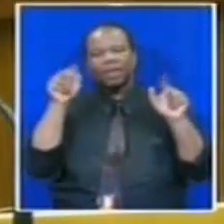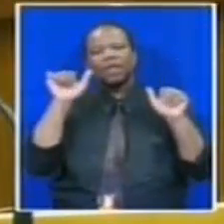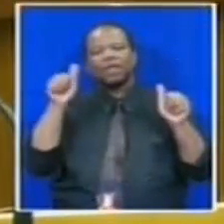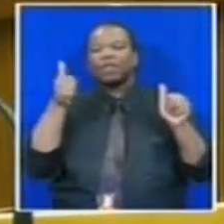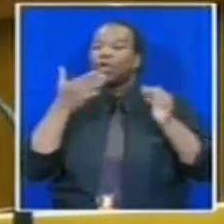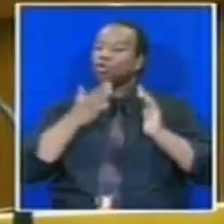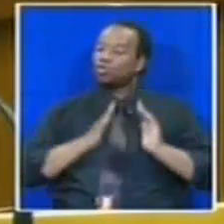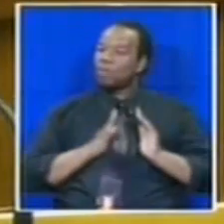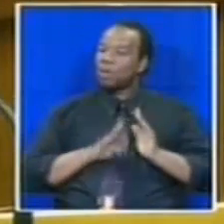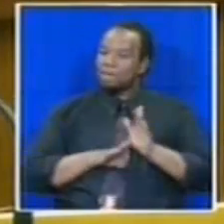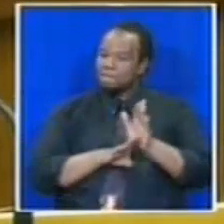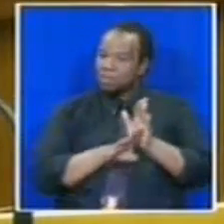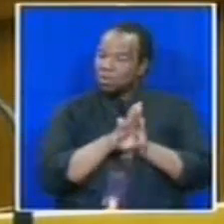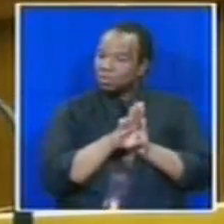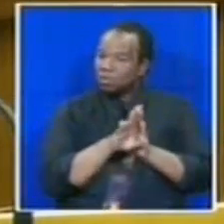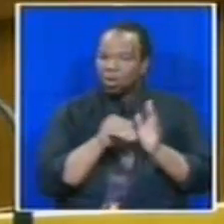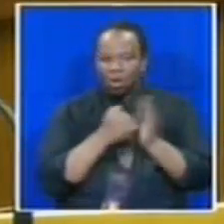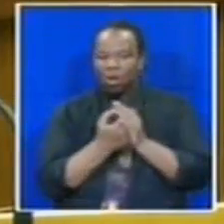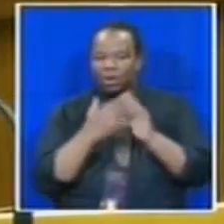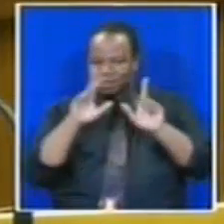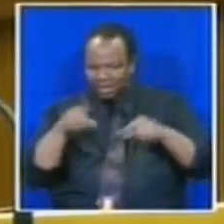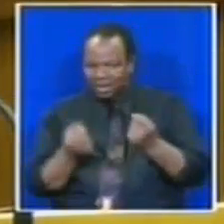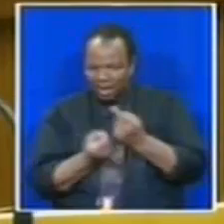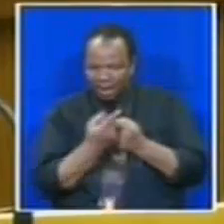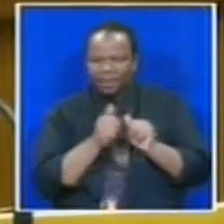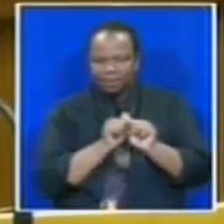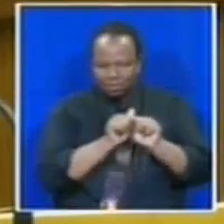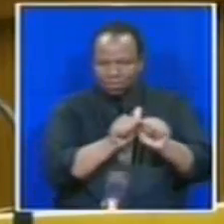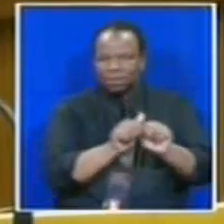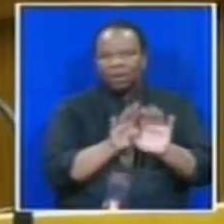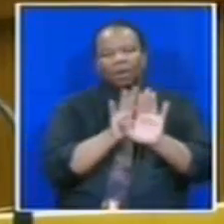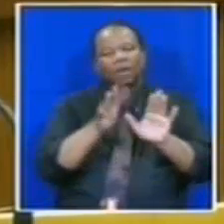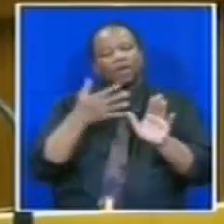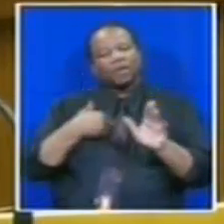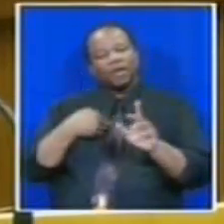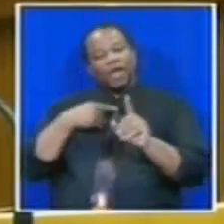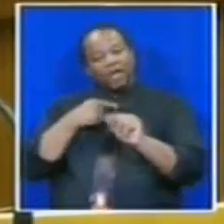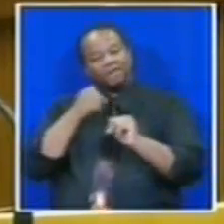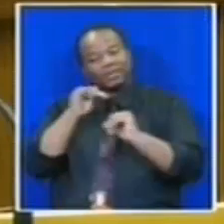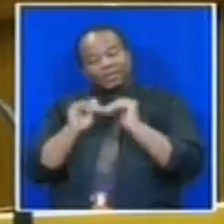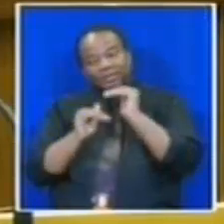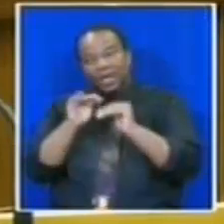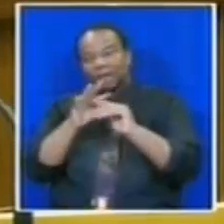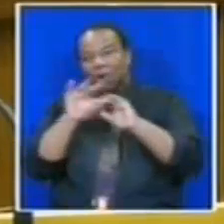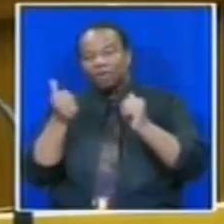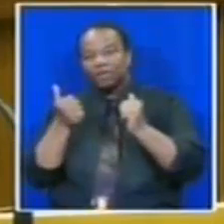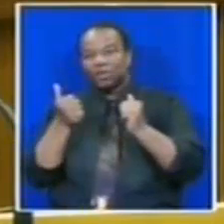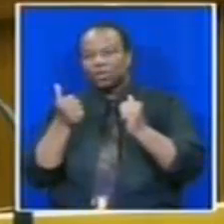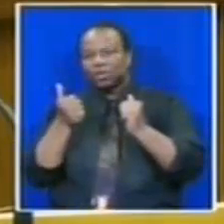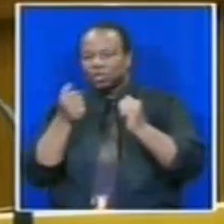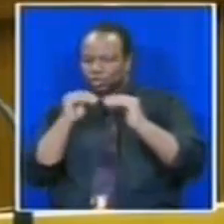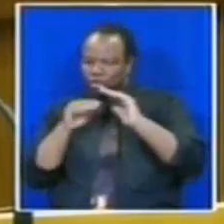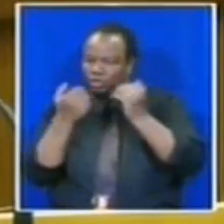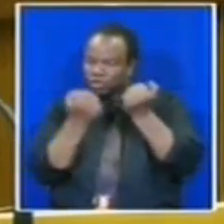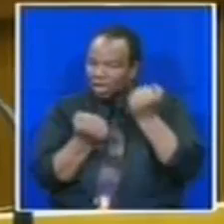automatic or inevitable. Every step toward the goal of justice requires sacrifice, suffering,